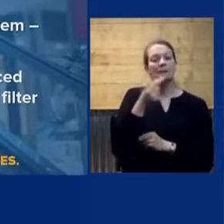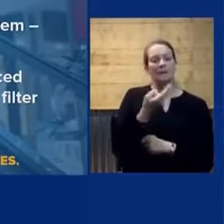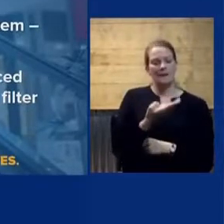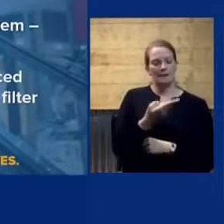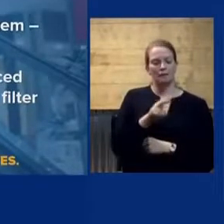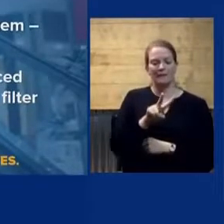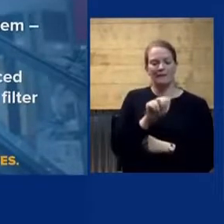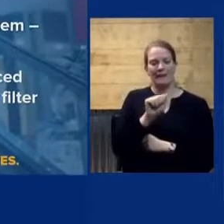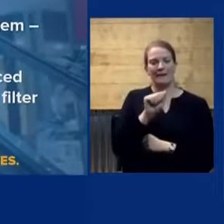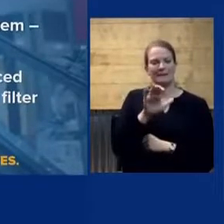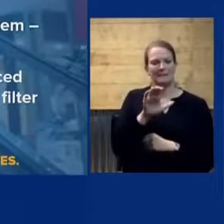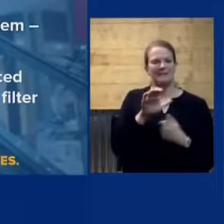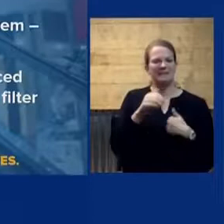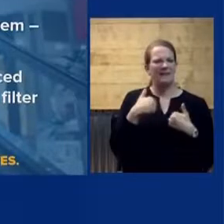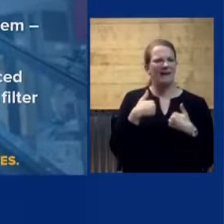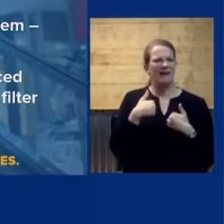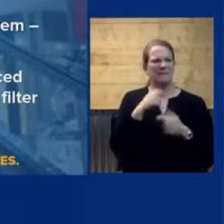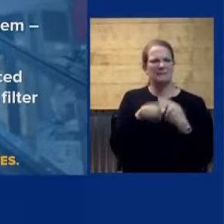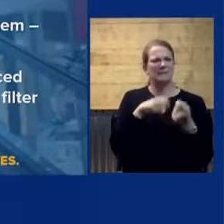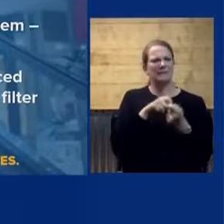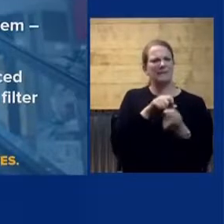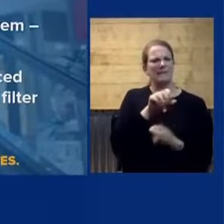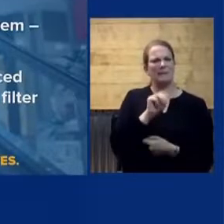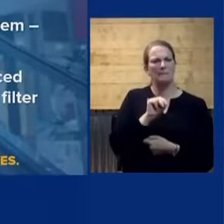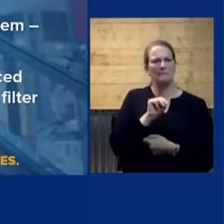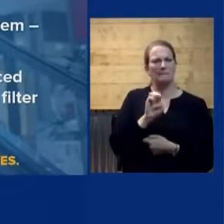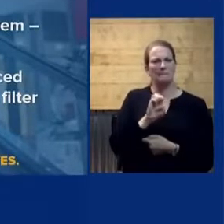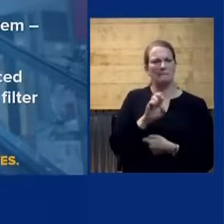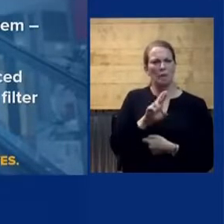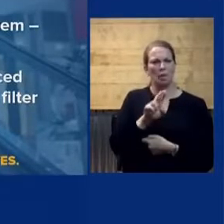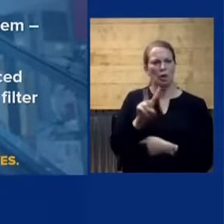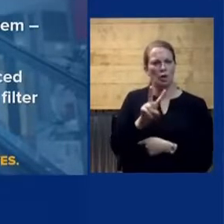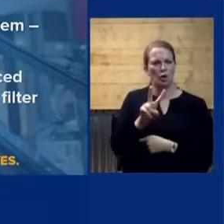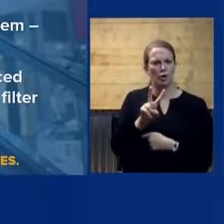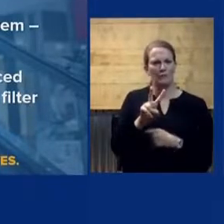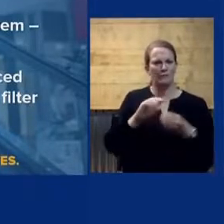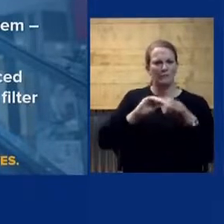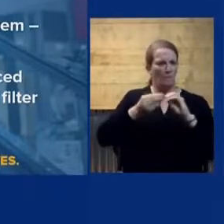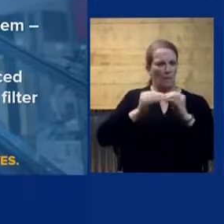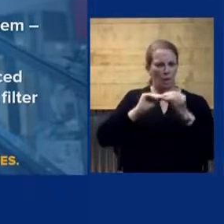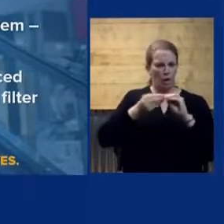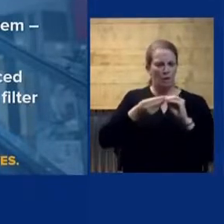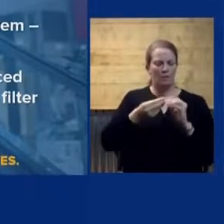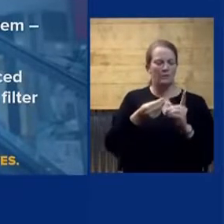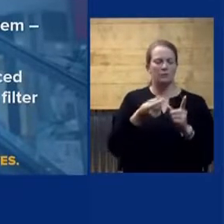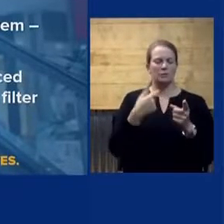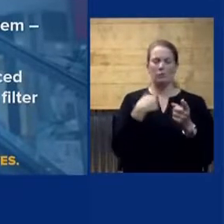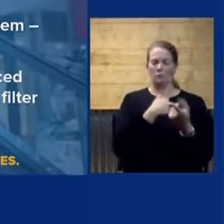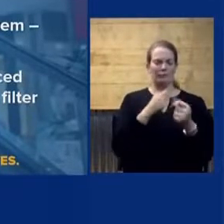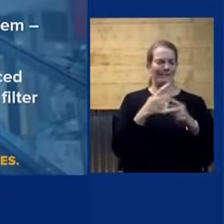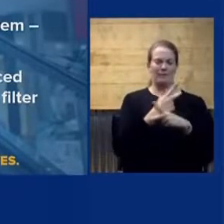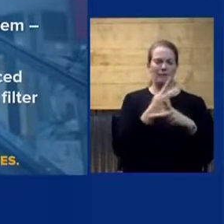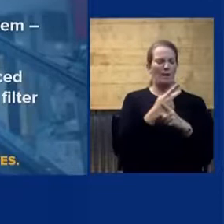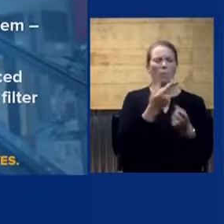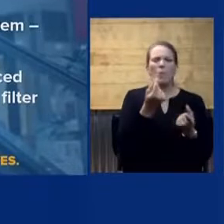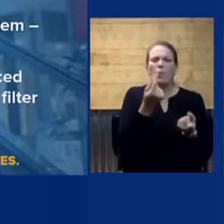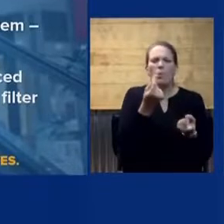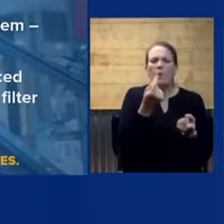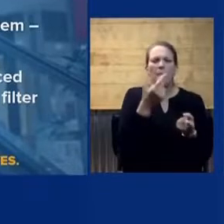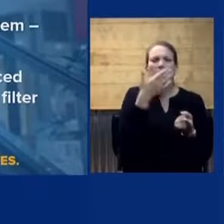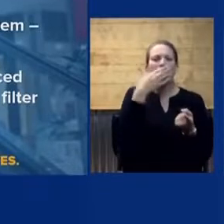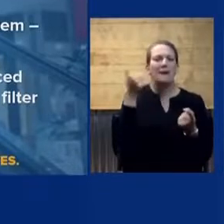they call a MERV rating. So what we're saying is the best filter we would like to see installed is what's called a